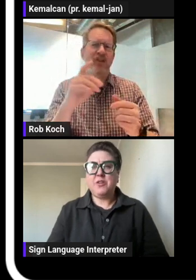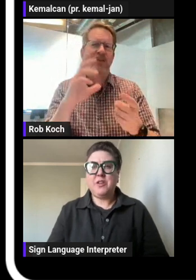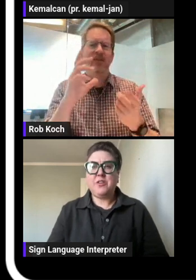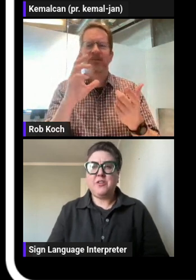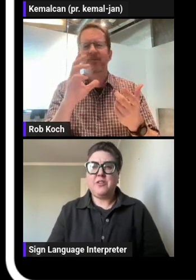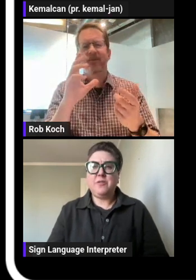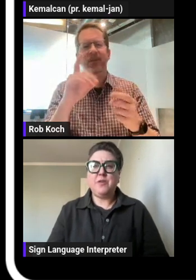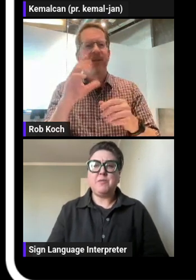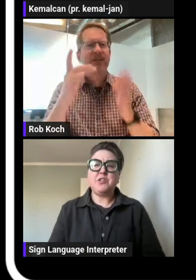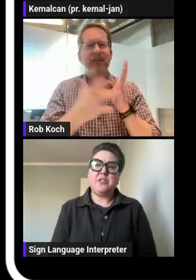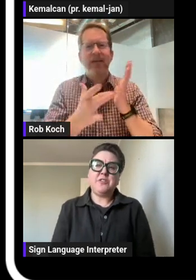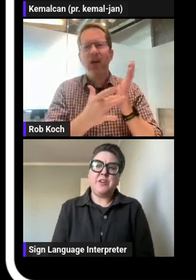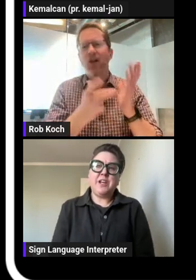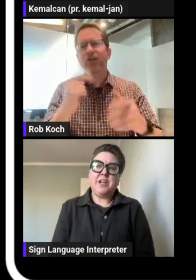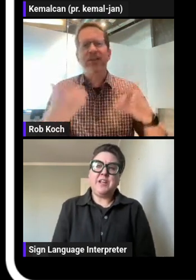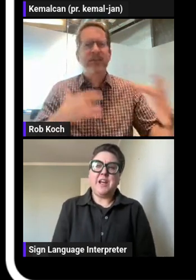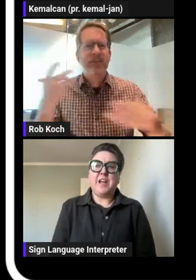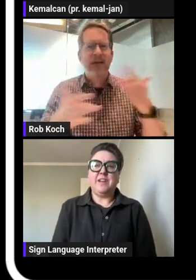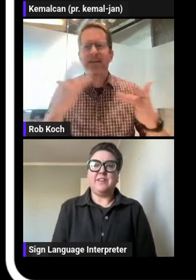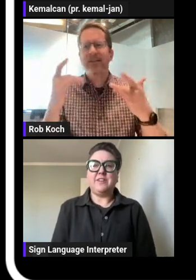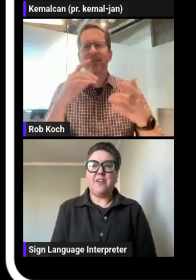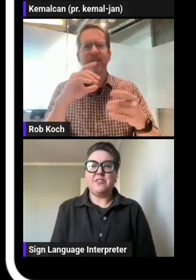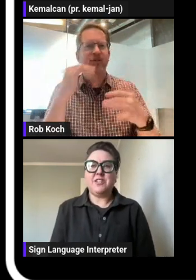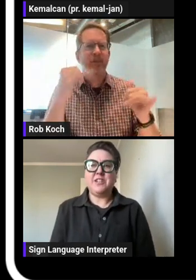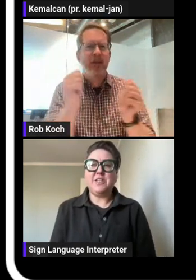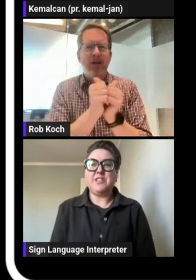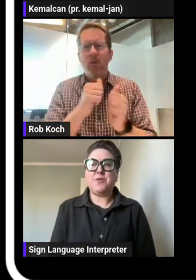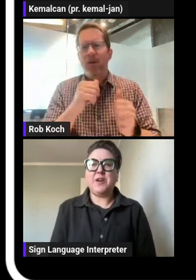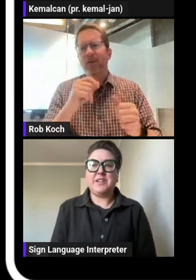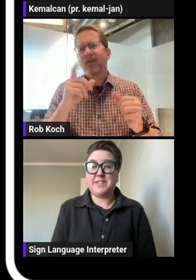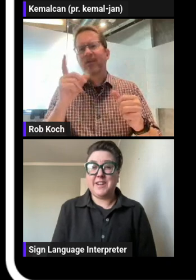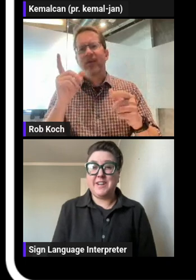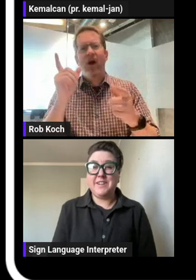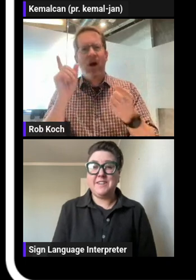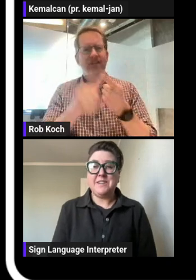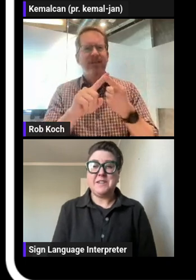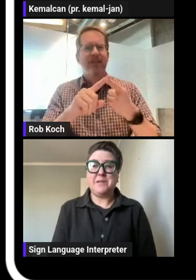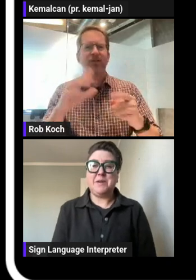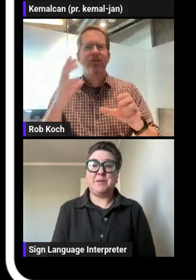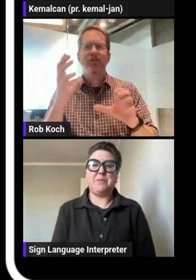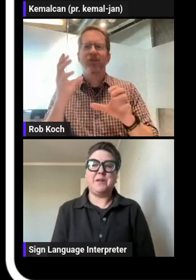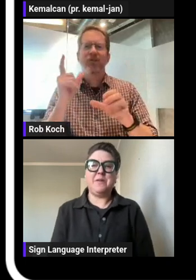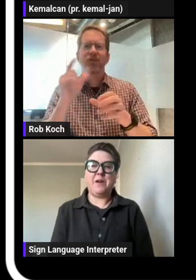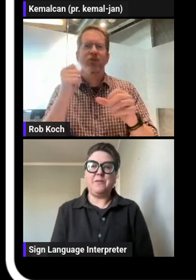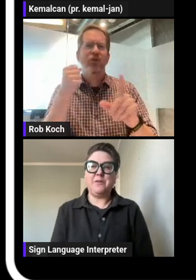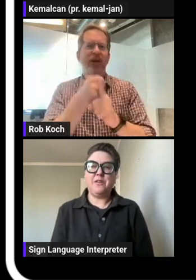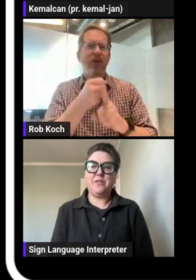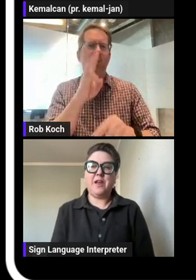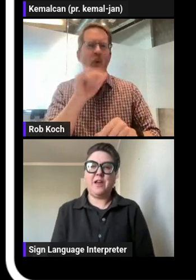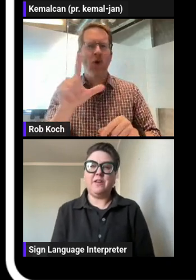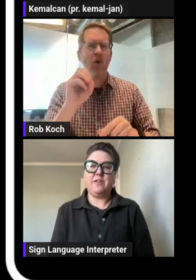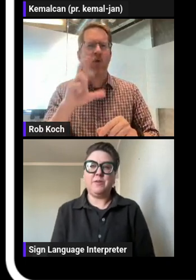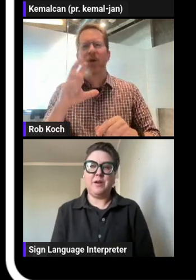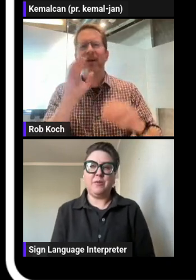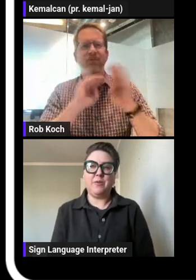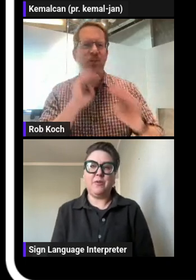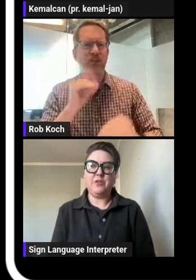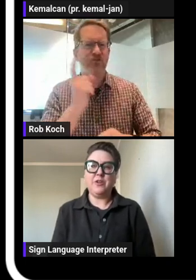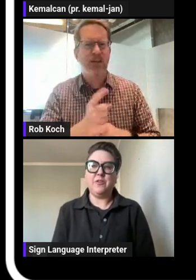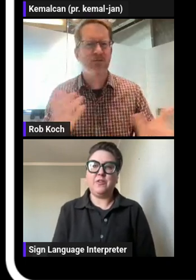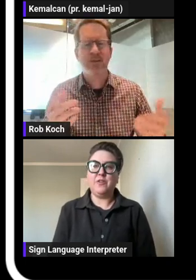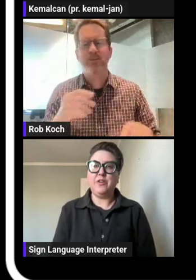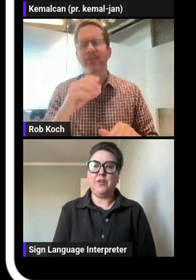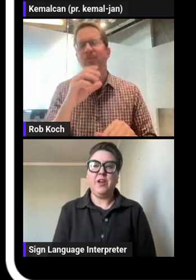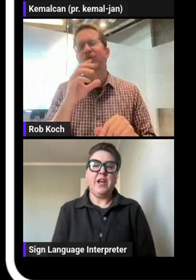I mean, it really could, with machine learning and technology, it's quite exciting to be able to play around with and to be